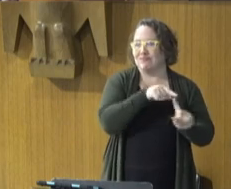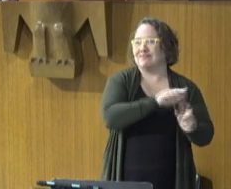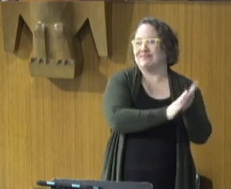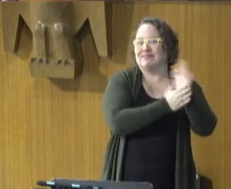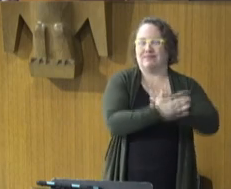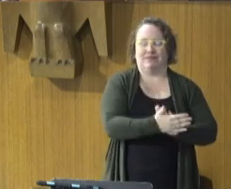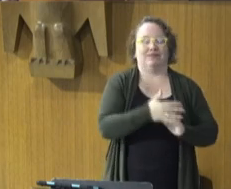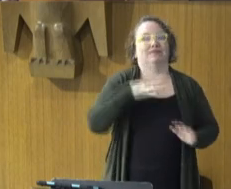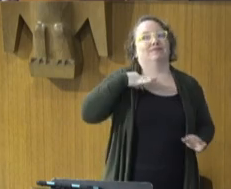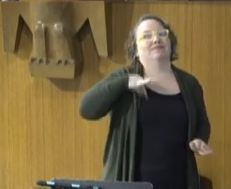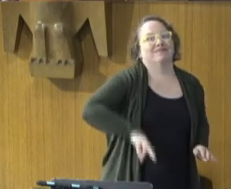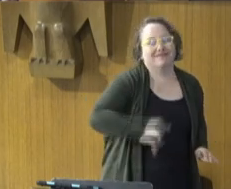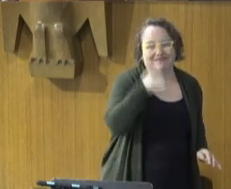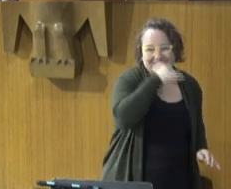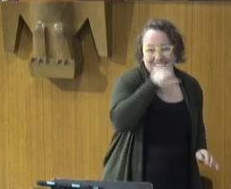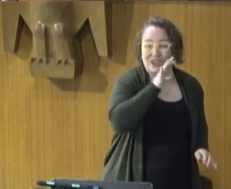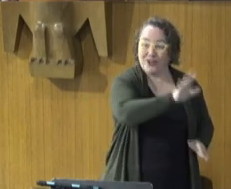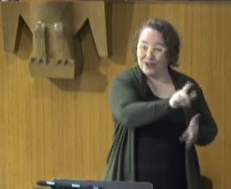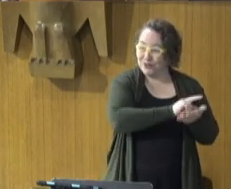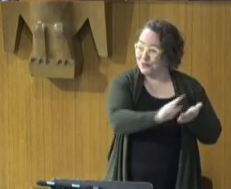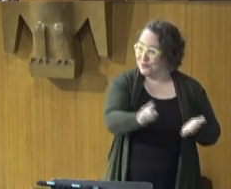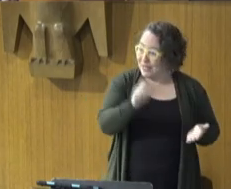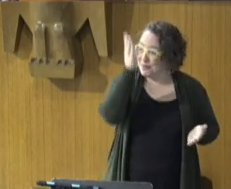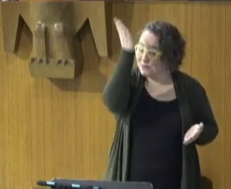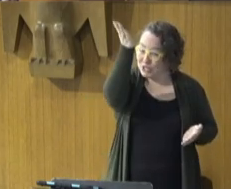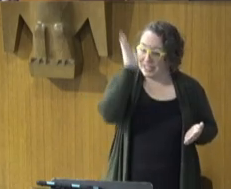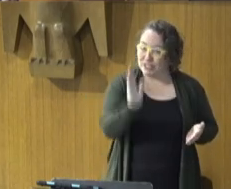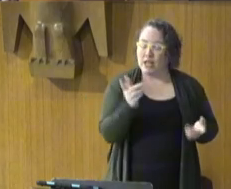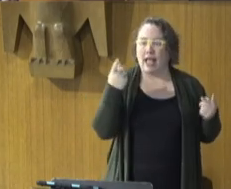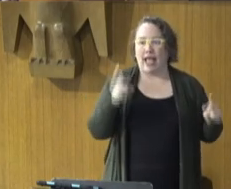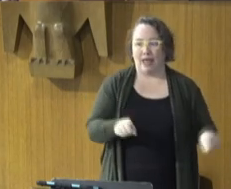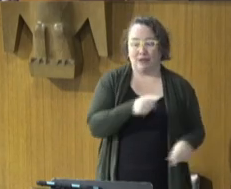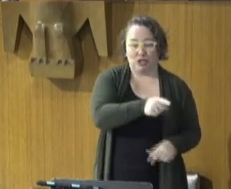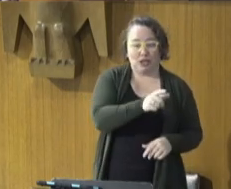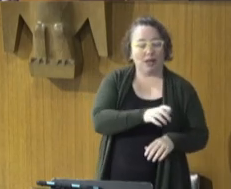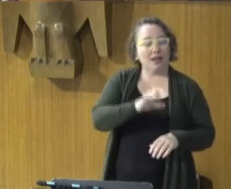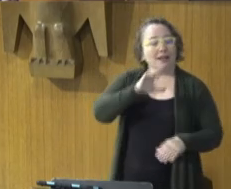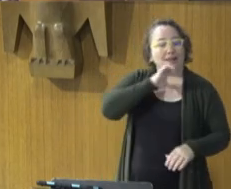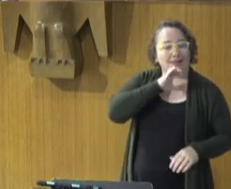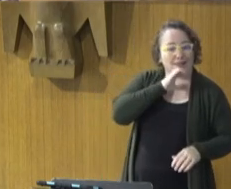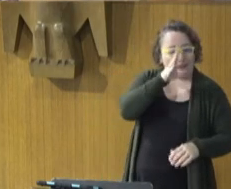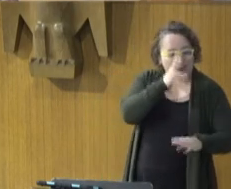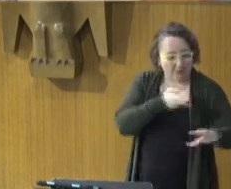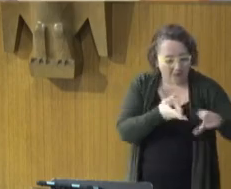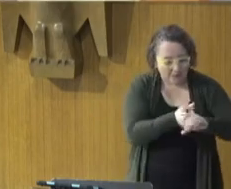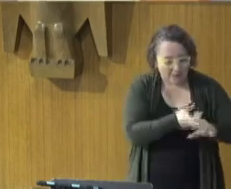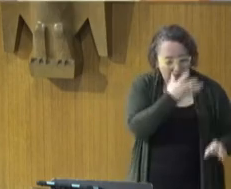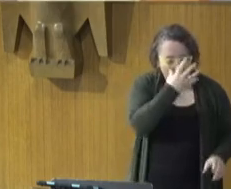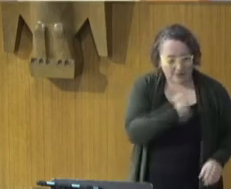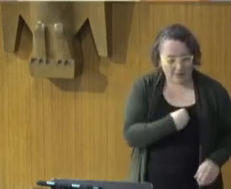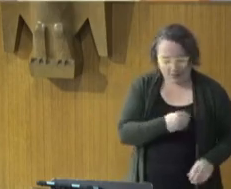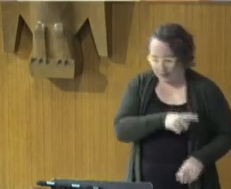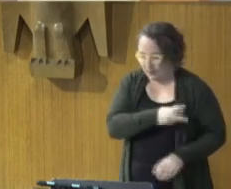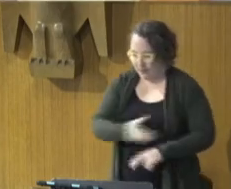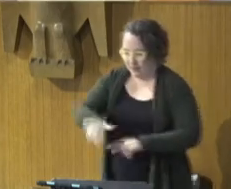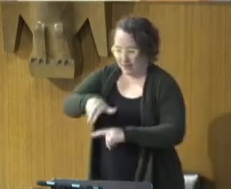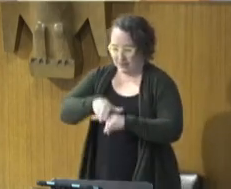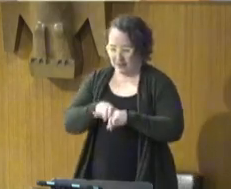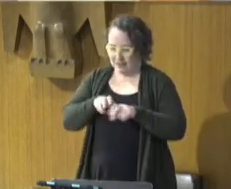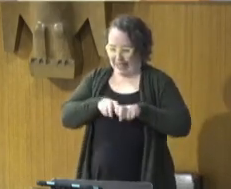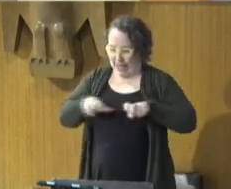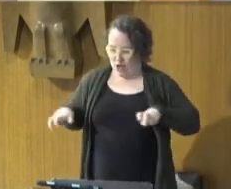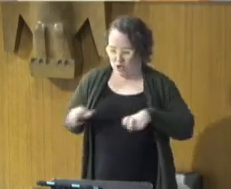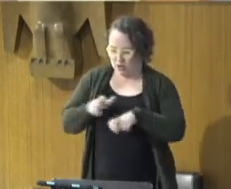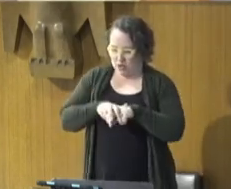Because when it is her week to preach, she can put our daughter Clementine to bed, walk into our living room, sit down on the